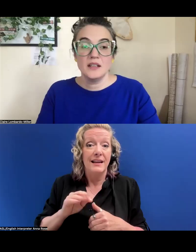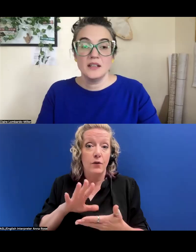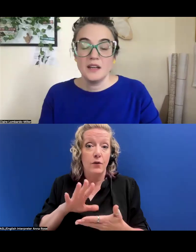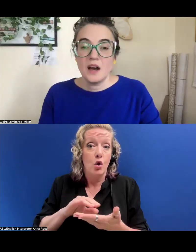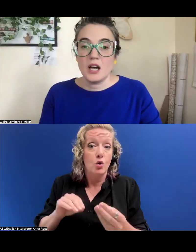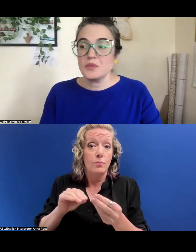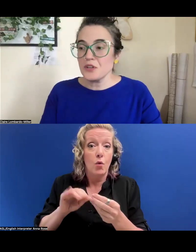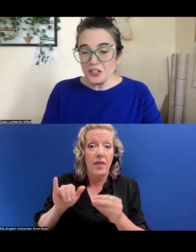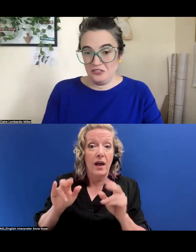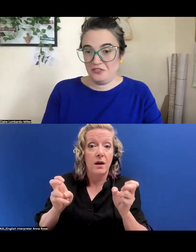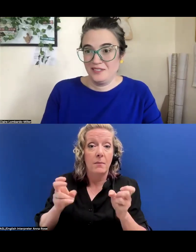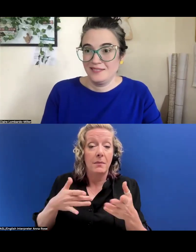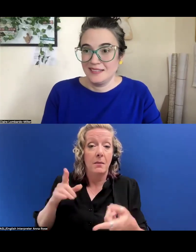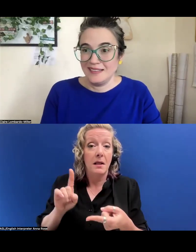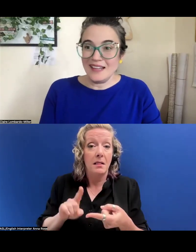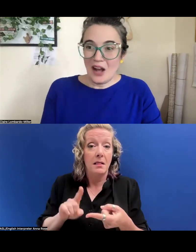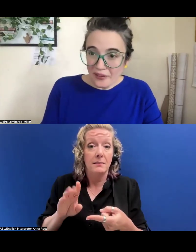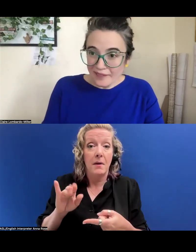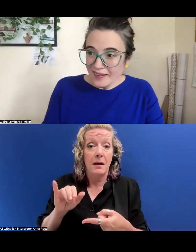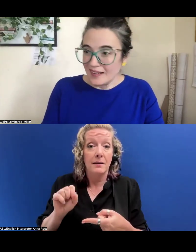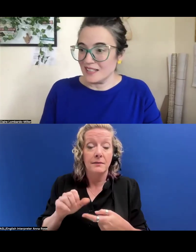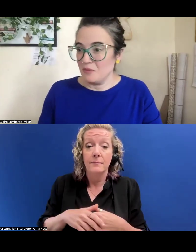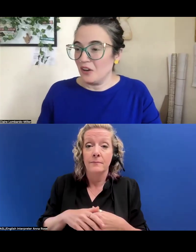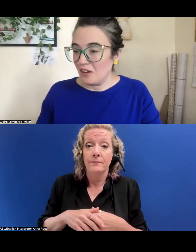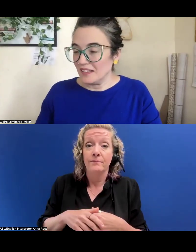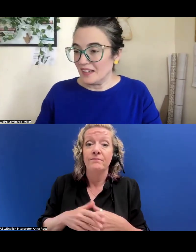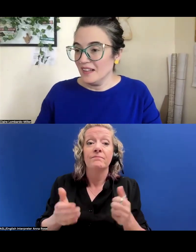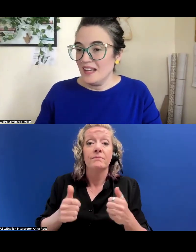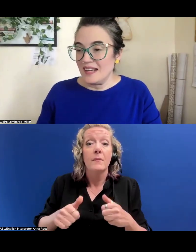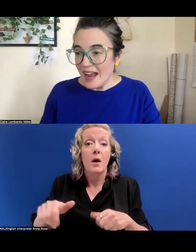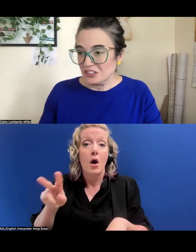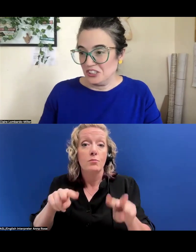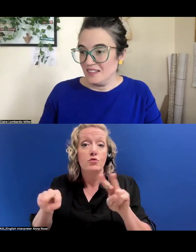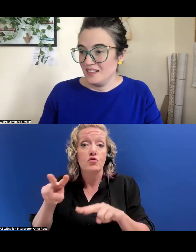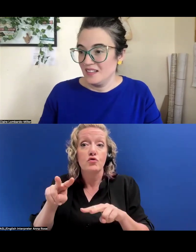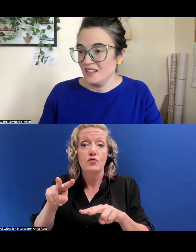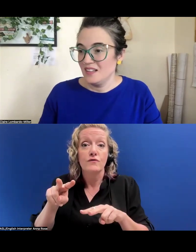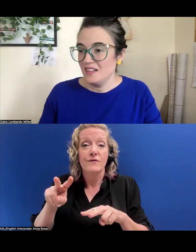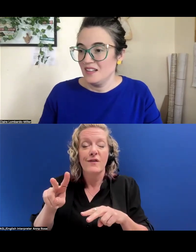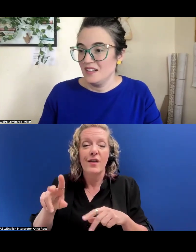bias. Observe the other, as I've been calling it, in action.